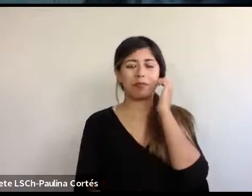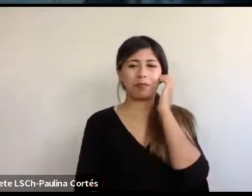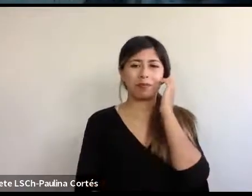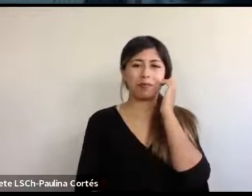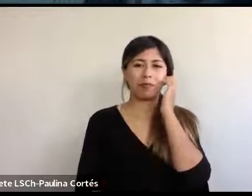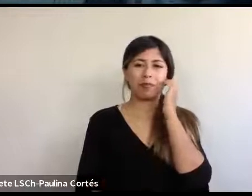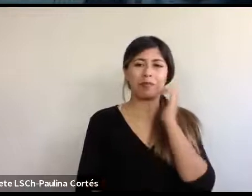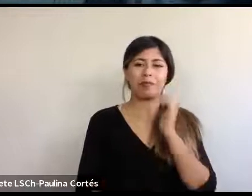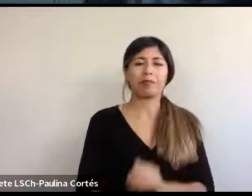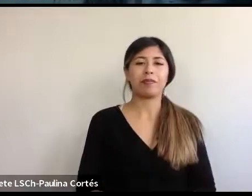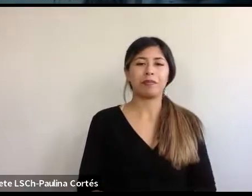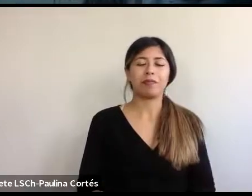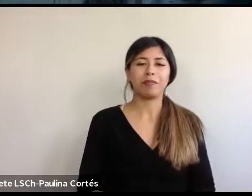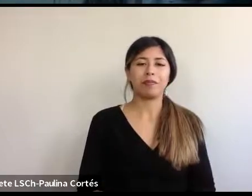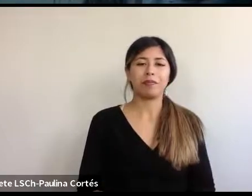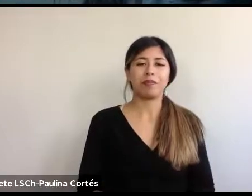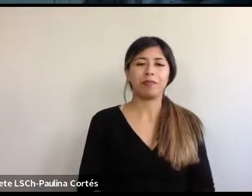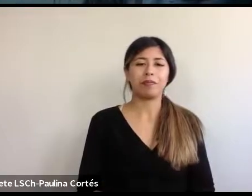Existen